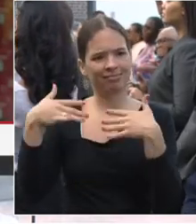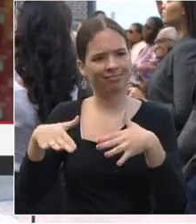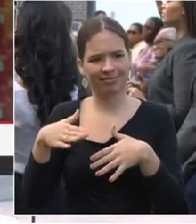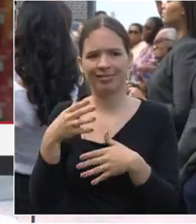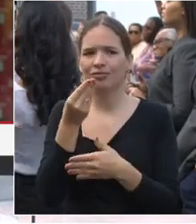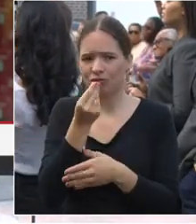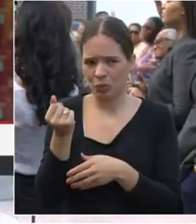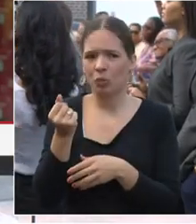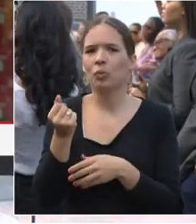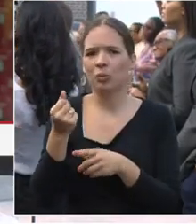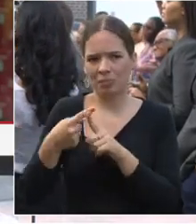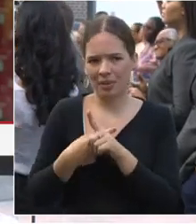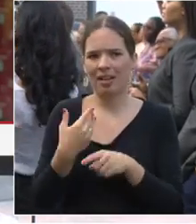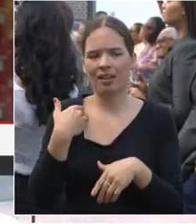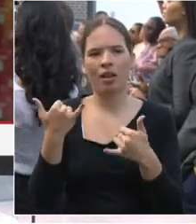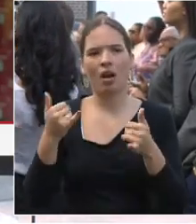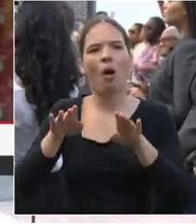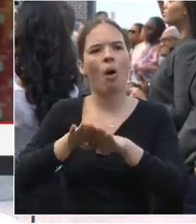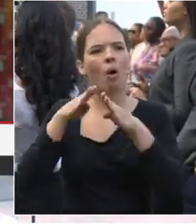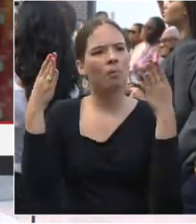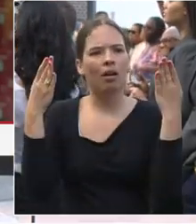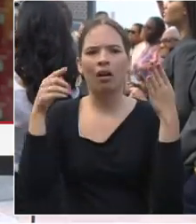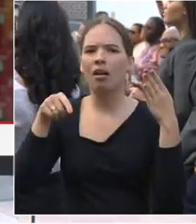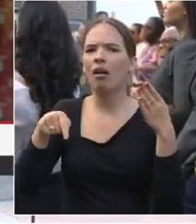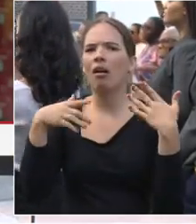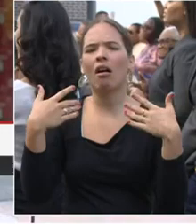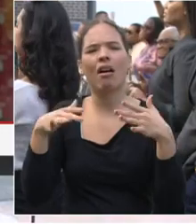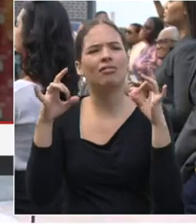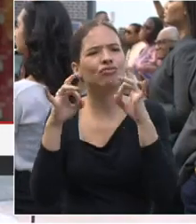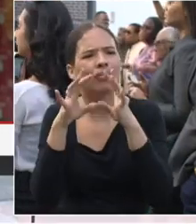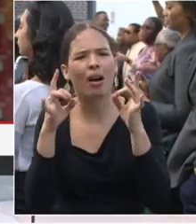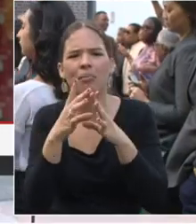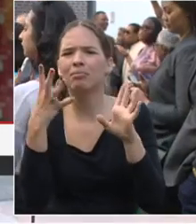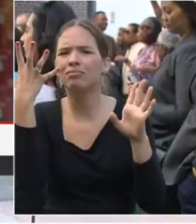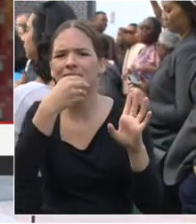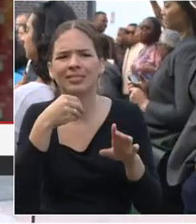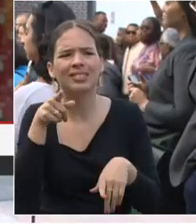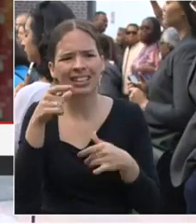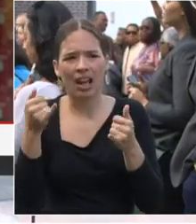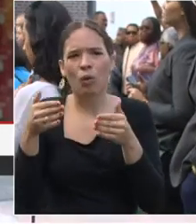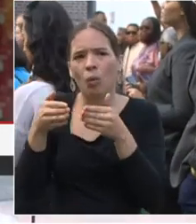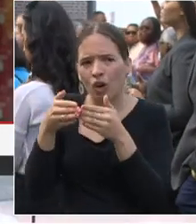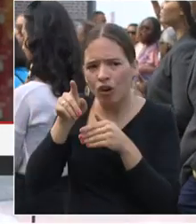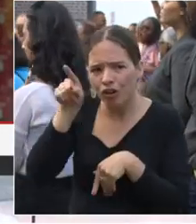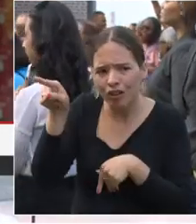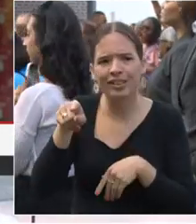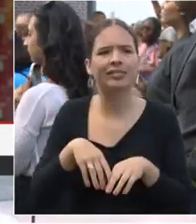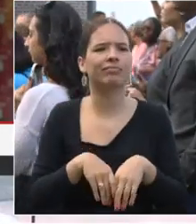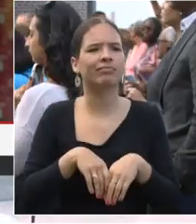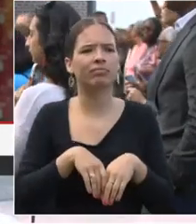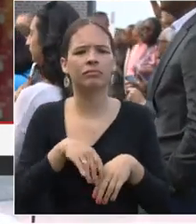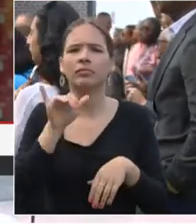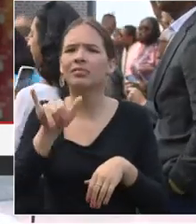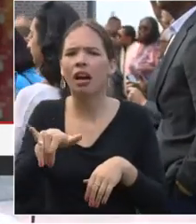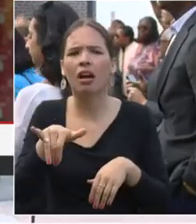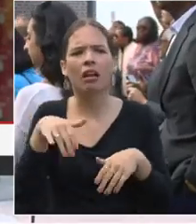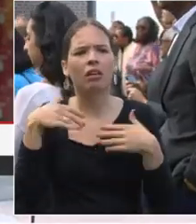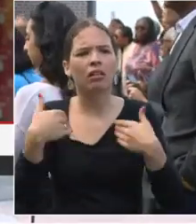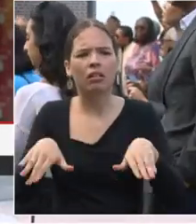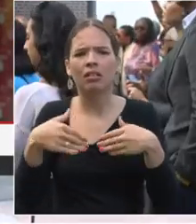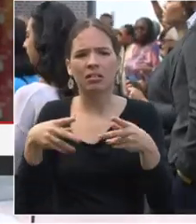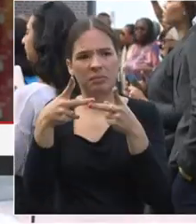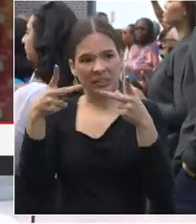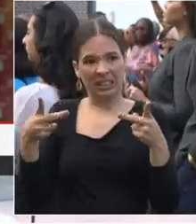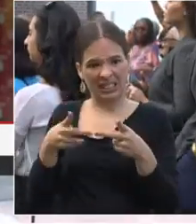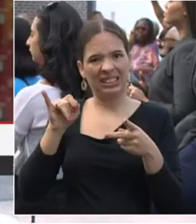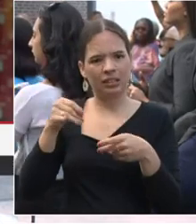like the opening of a beautiful Starbucks here on the corner, That's not only a place that sells